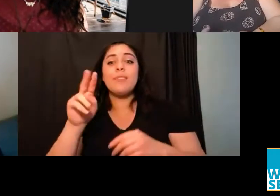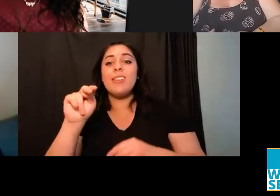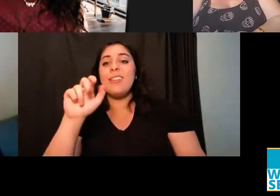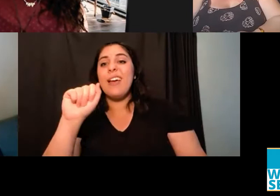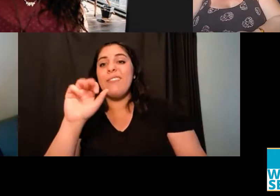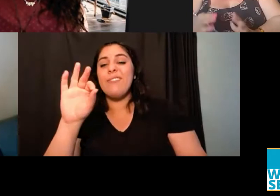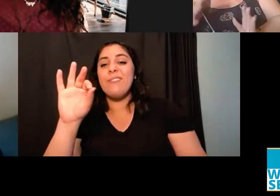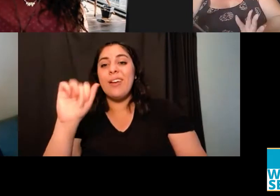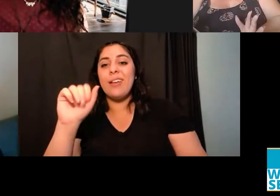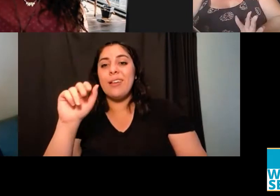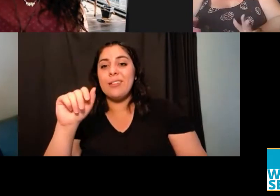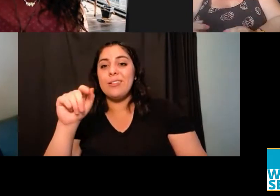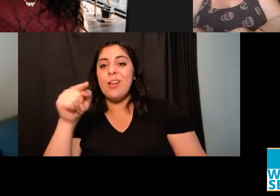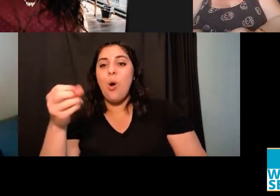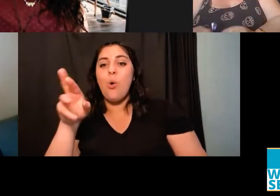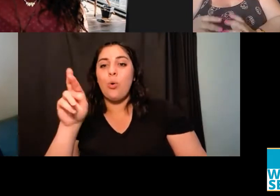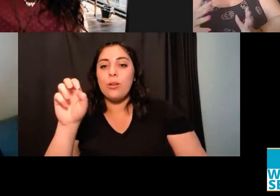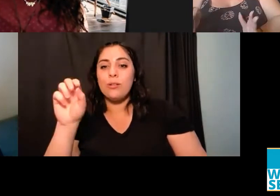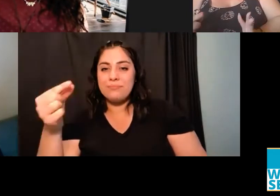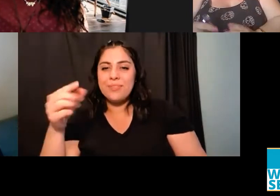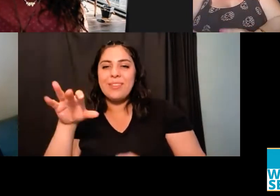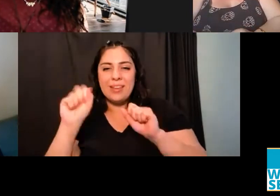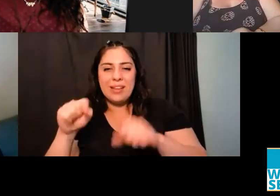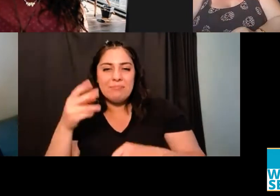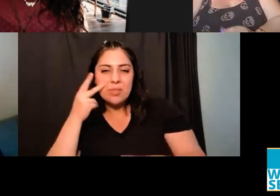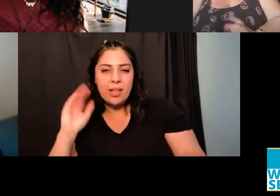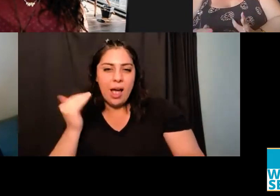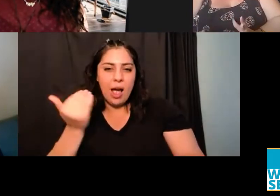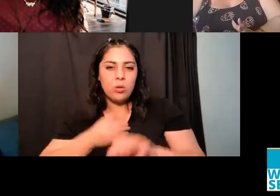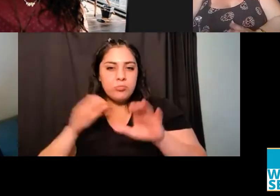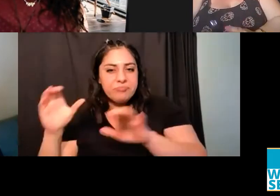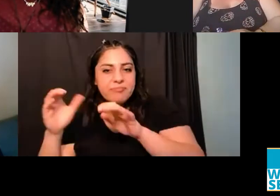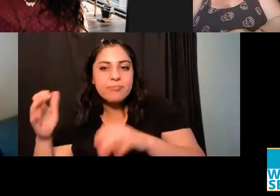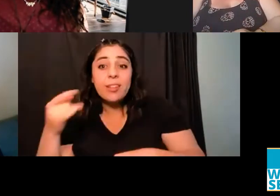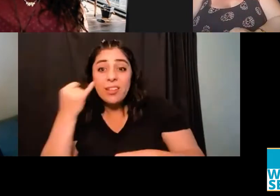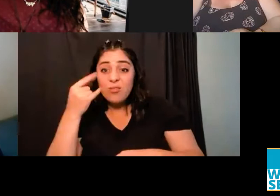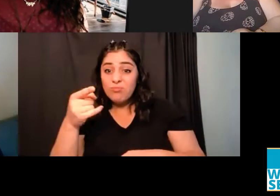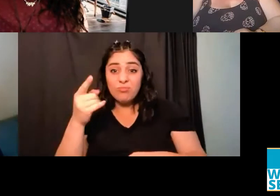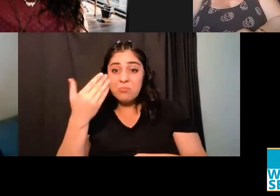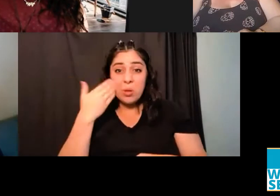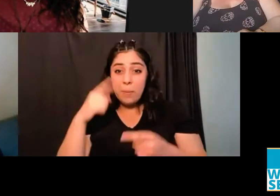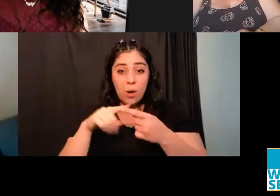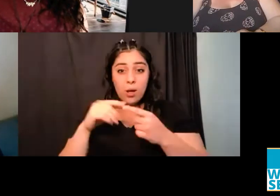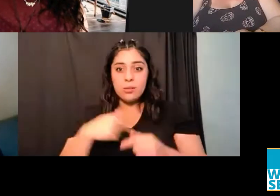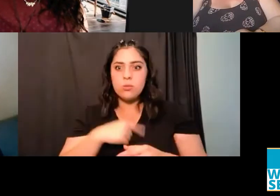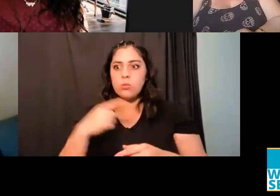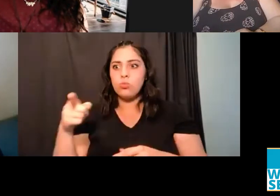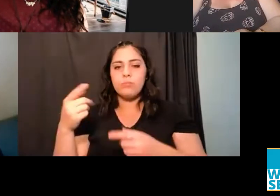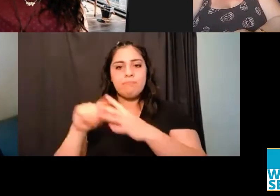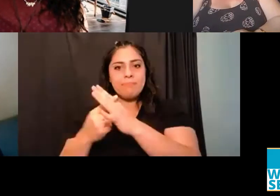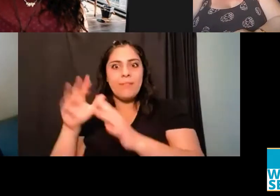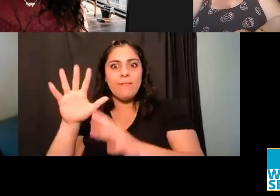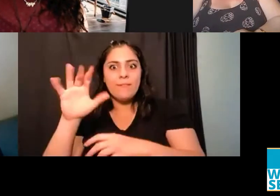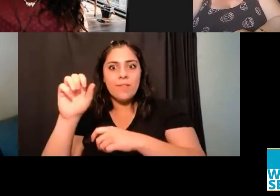NAAFA.org. You can see all the things that we do. If you're new to NAAFA, we are a 52-year-old fat rights organization that's been